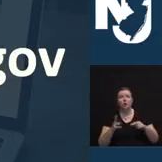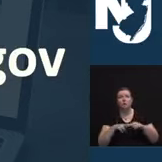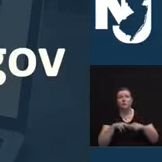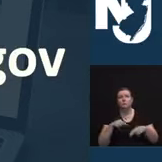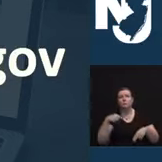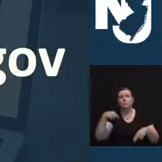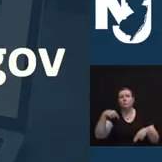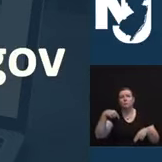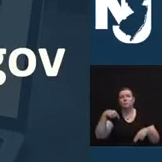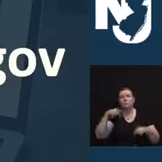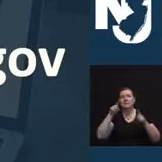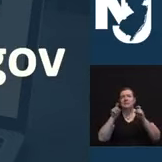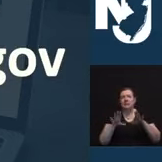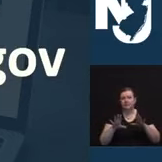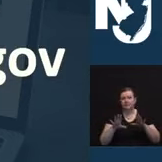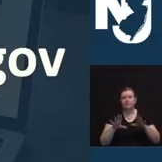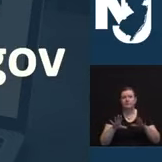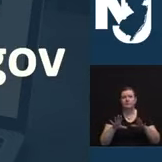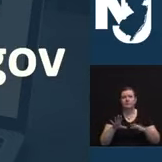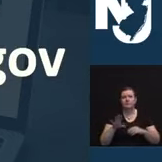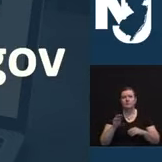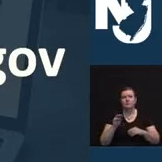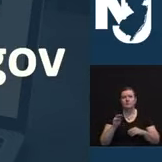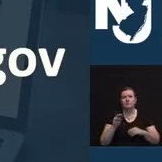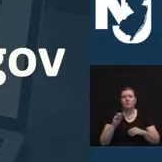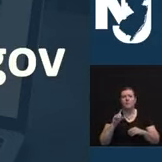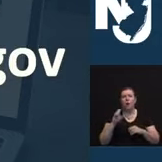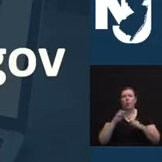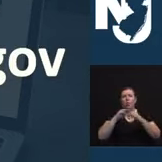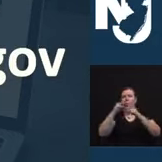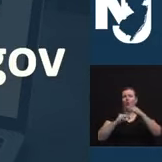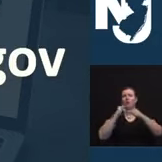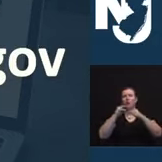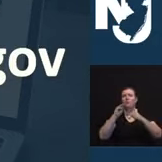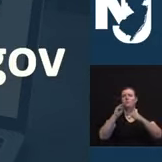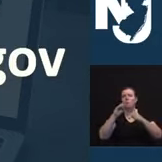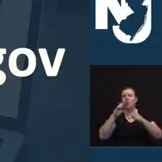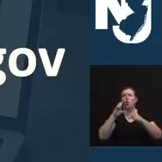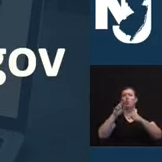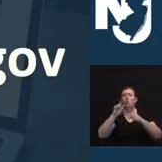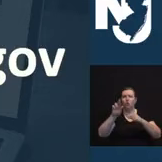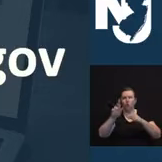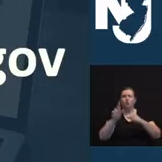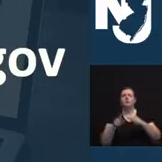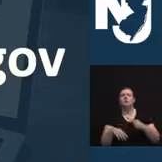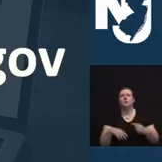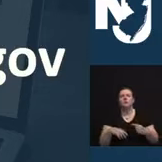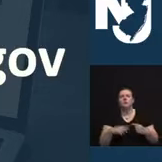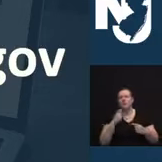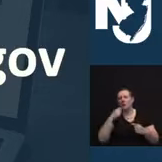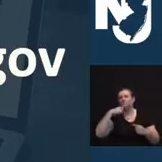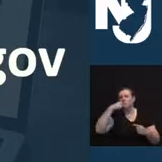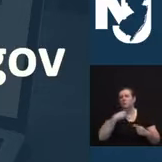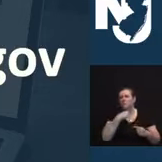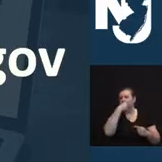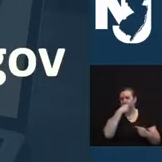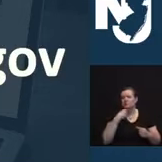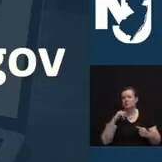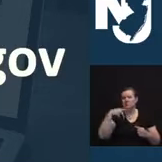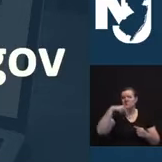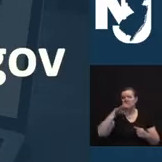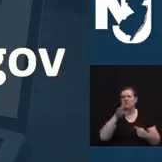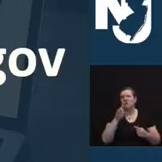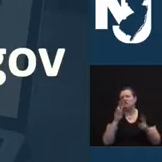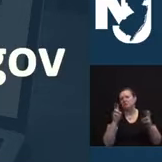a nasal swab to collect the specimen. The test has very high sensitivity with a very low occurrence